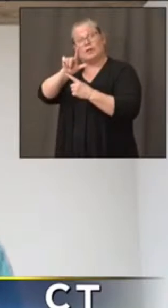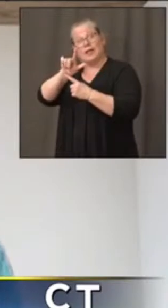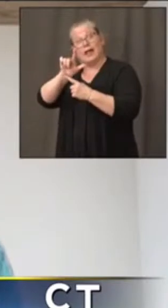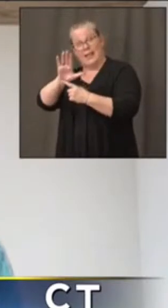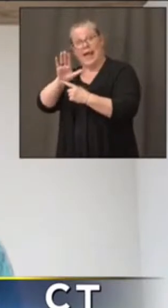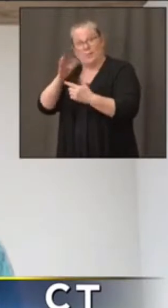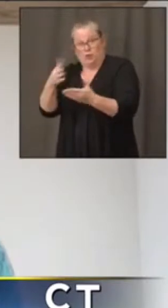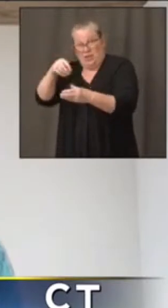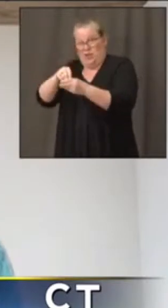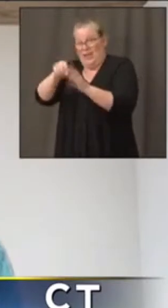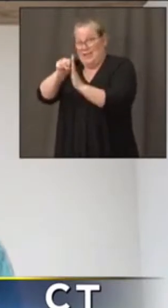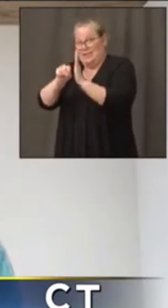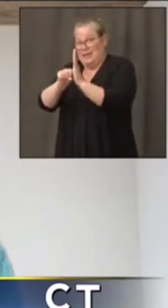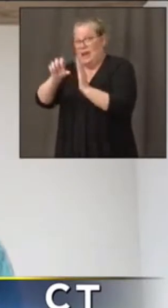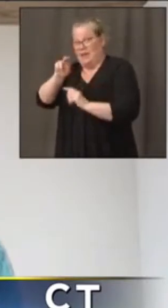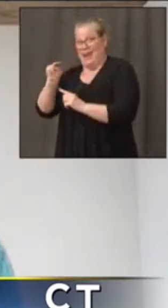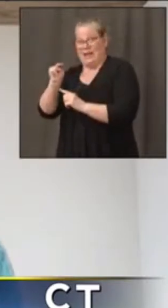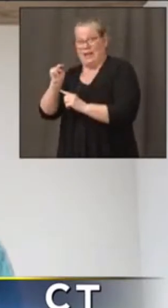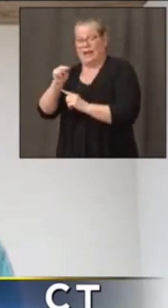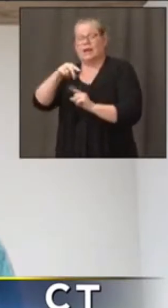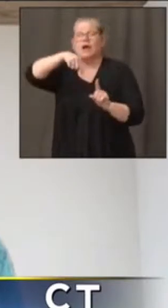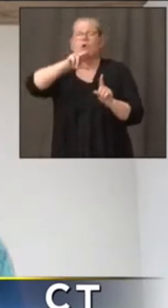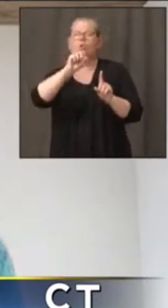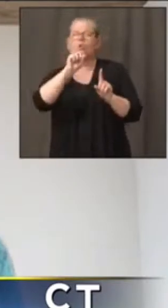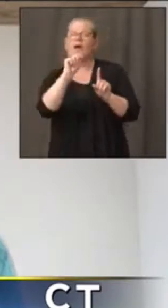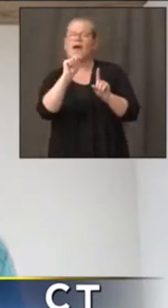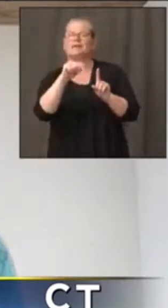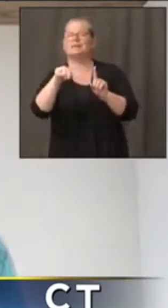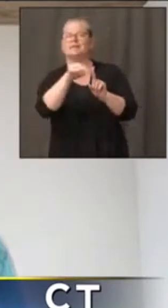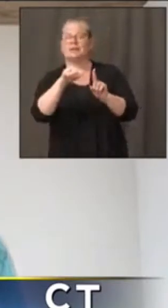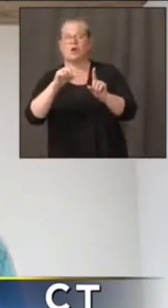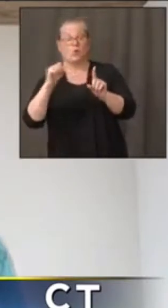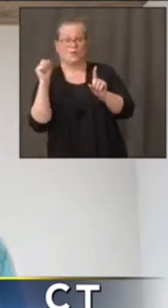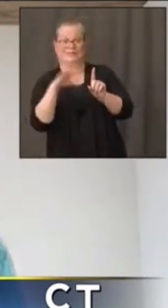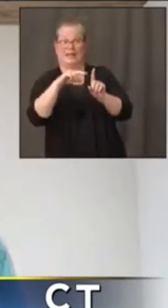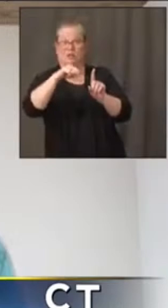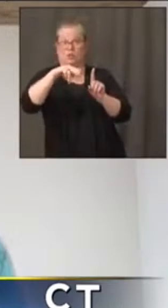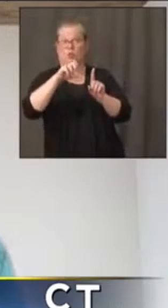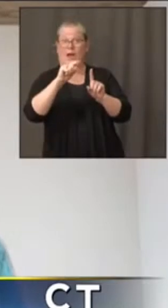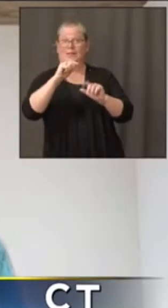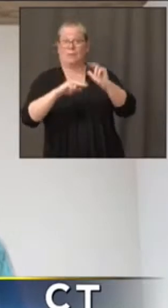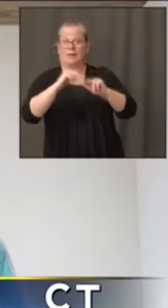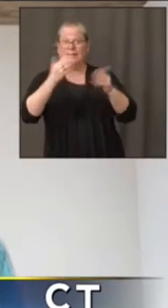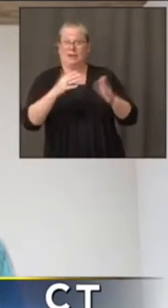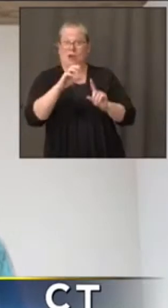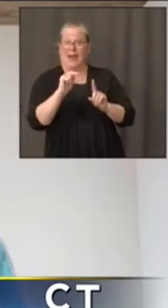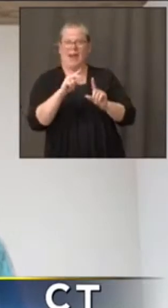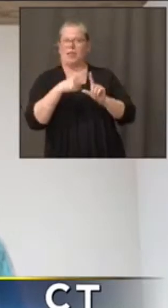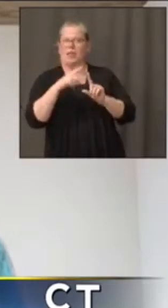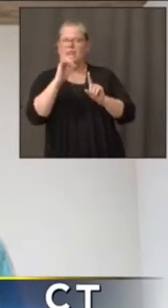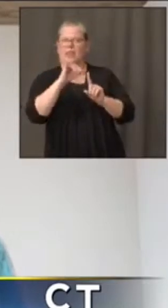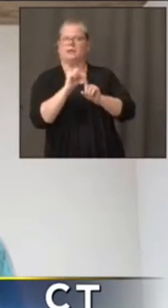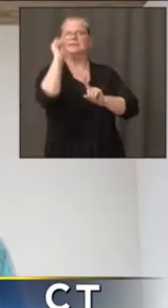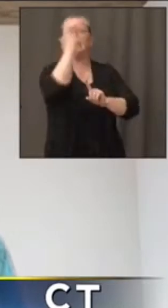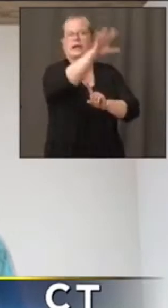with requests dealing with a national testing shortage